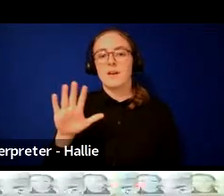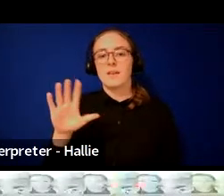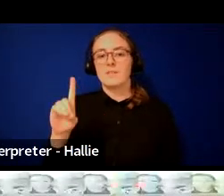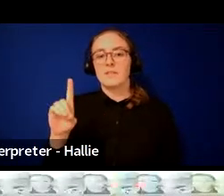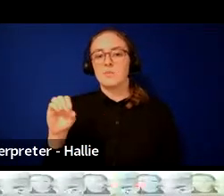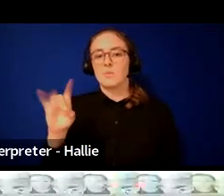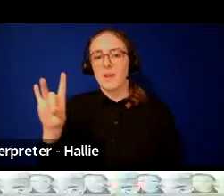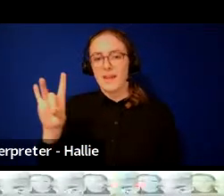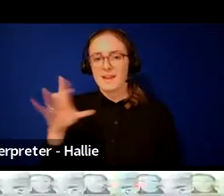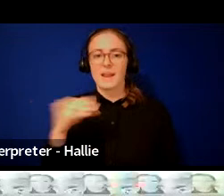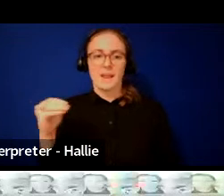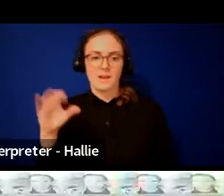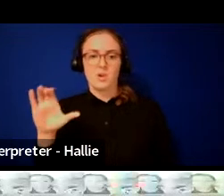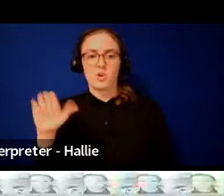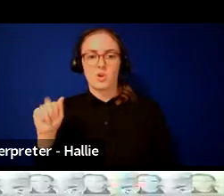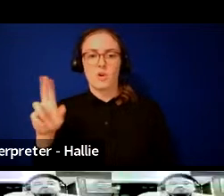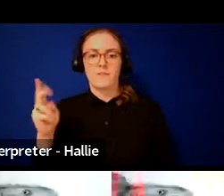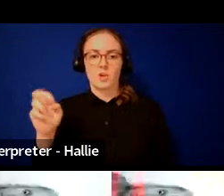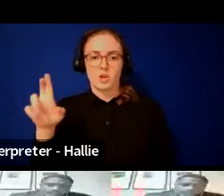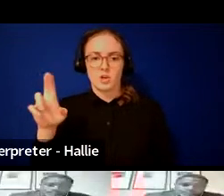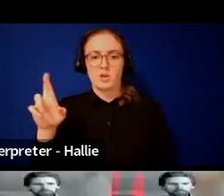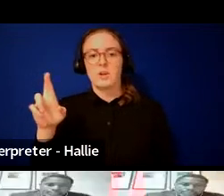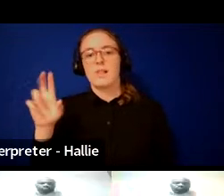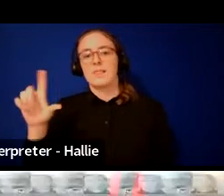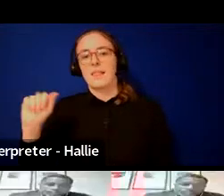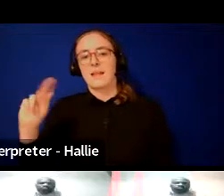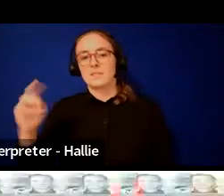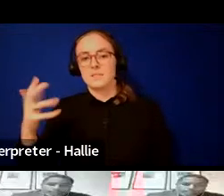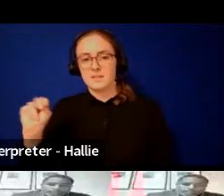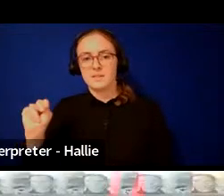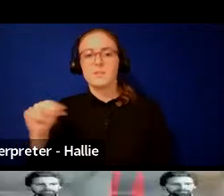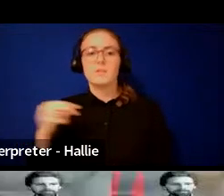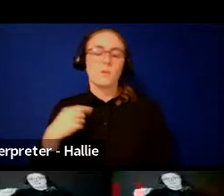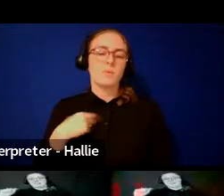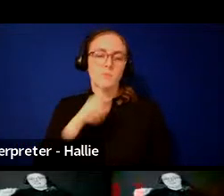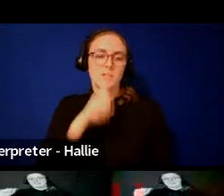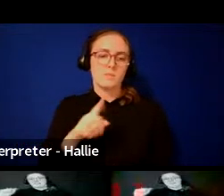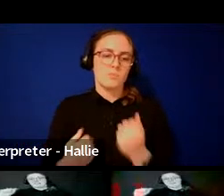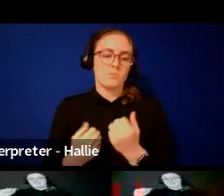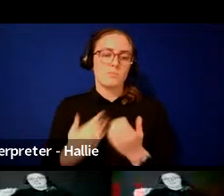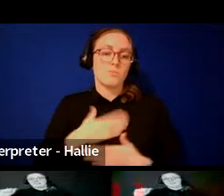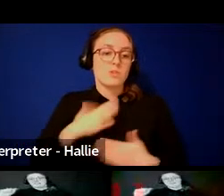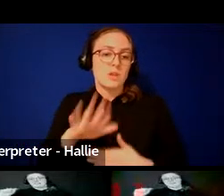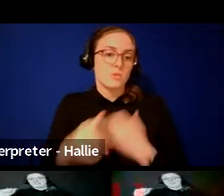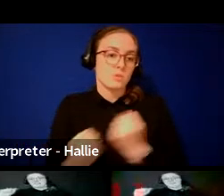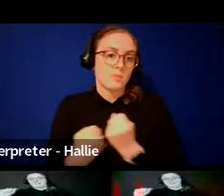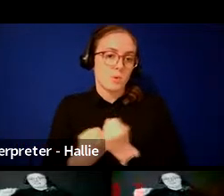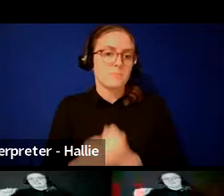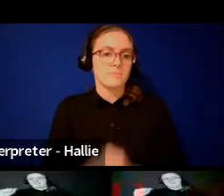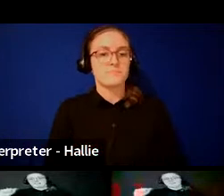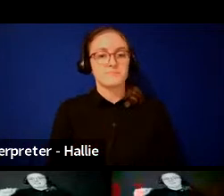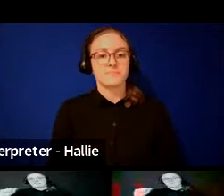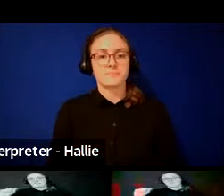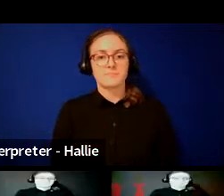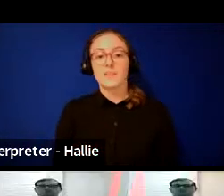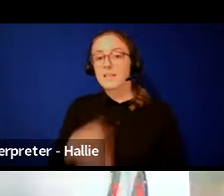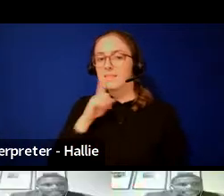who are excited about the prospects of a park there. So really appreciate your support. Okay, thank you. Thank you. I'll make note of that comment as well.